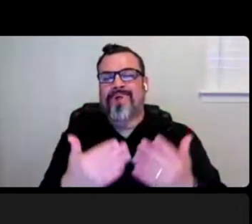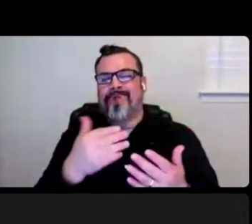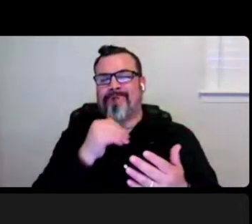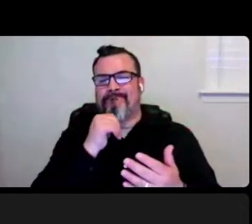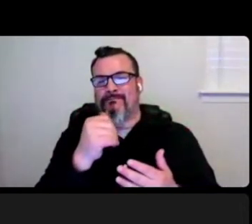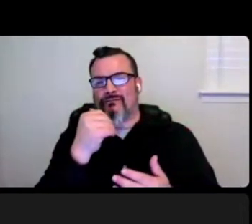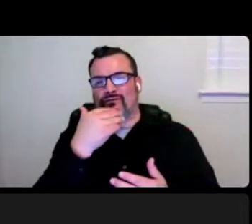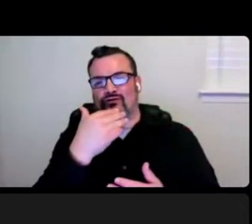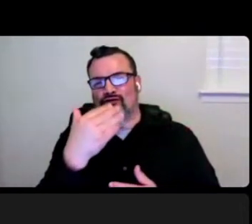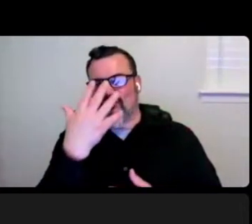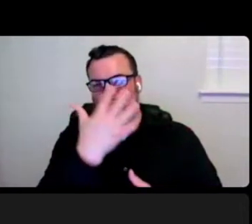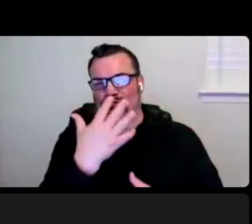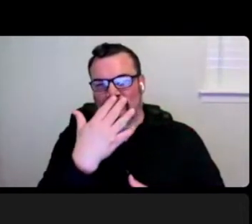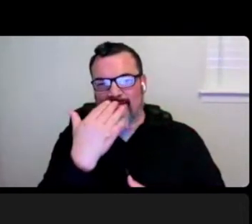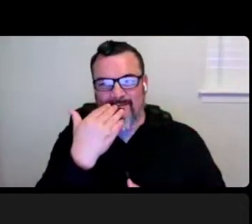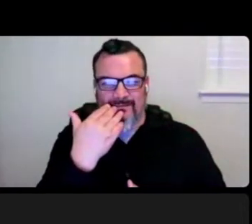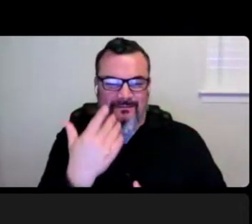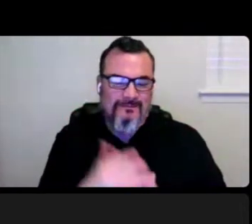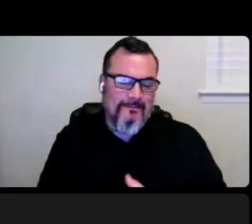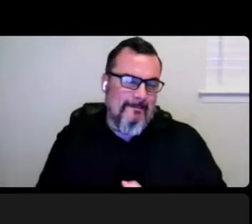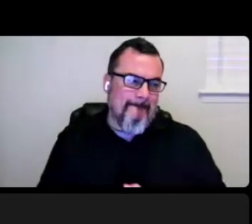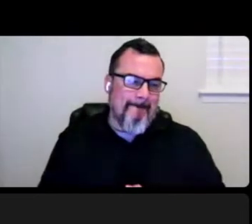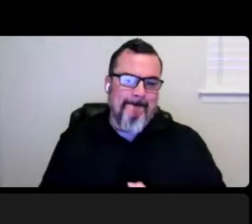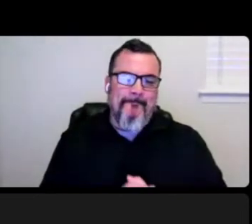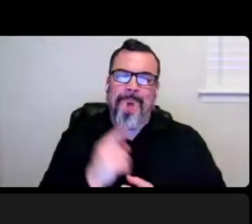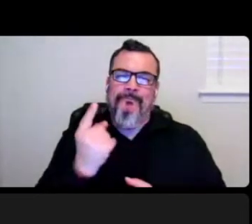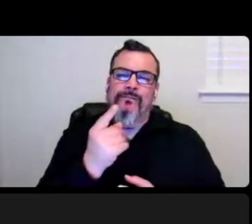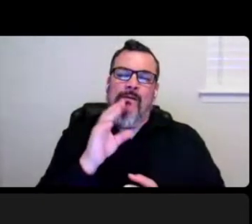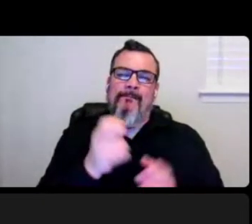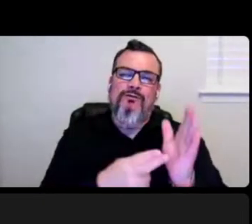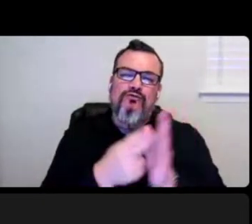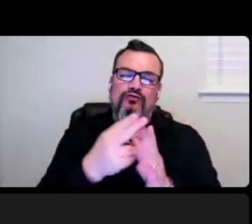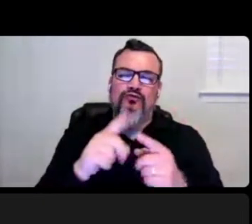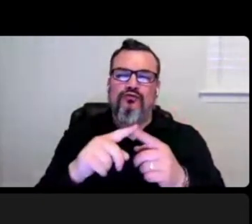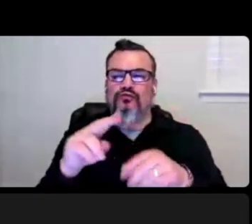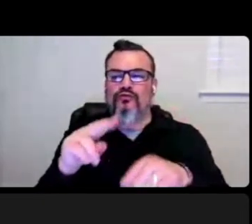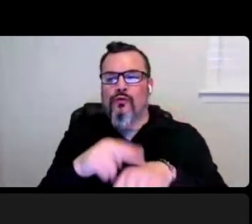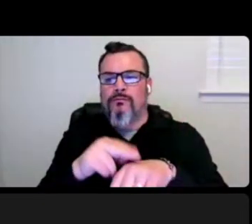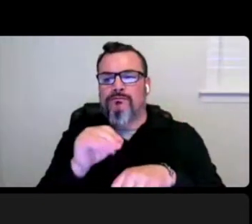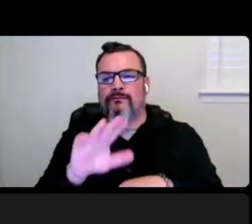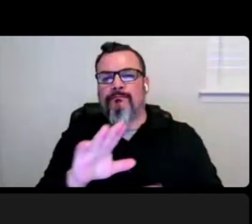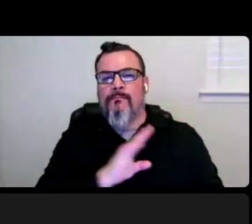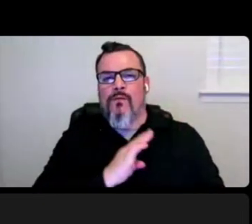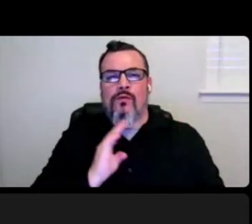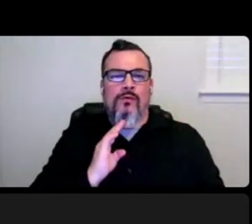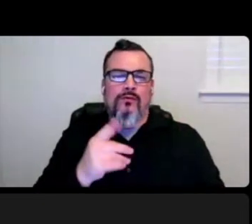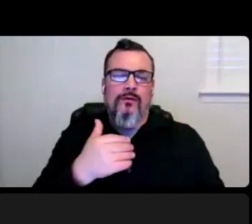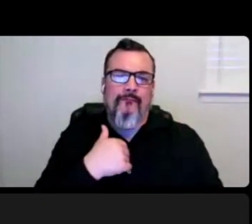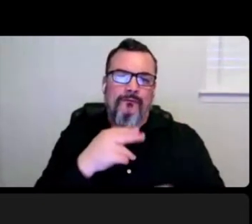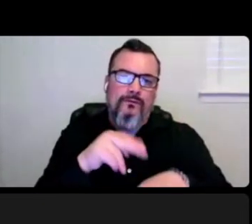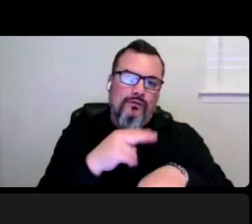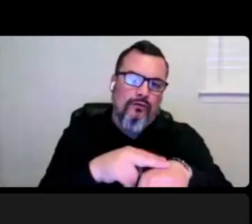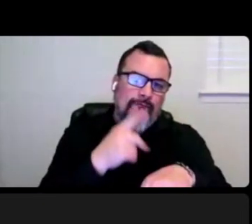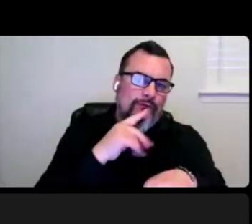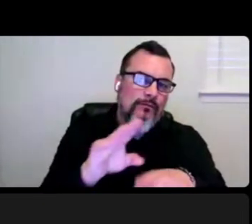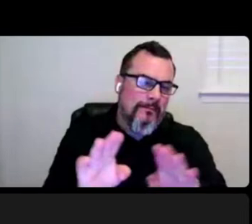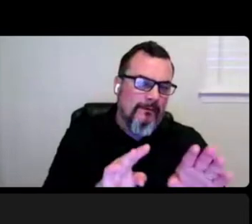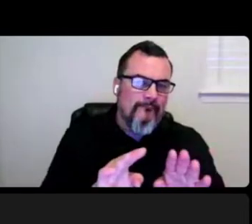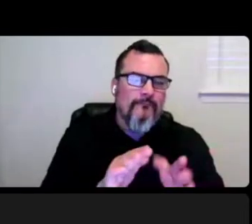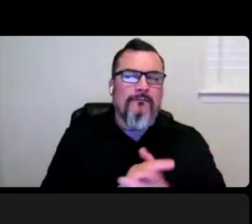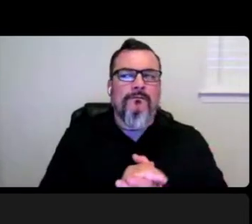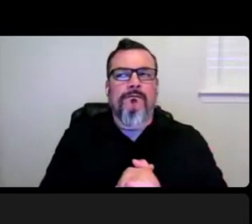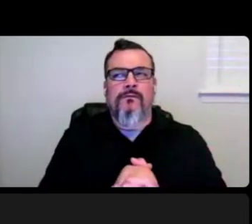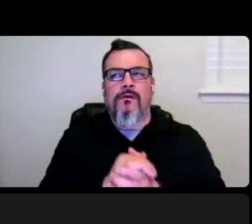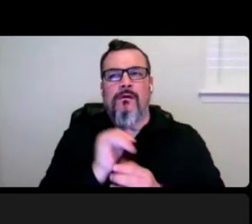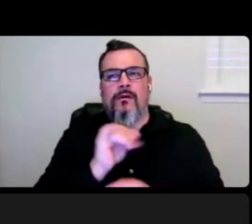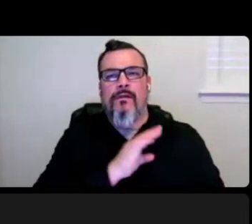that's not a great look for anybody. Always be true to the norms of the board. You've got your norms for your behavior. On the